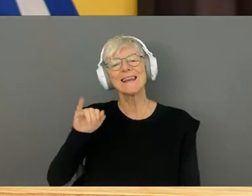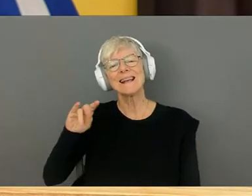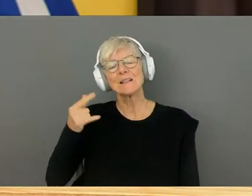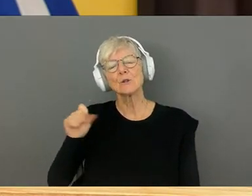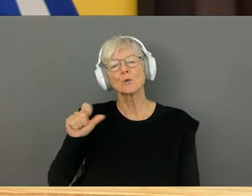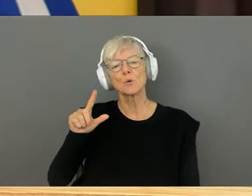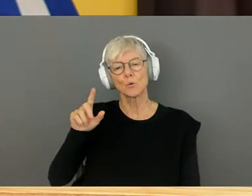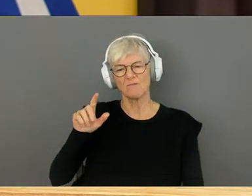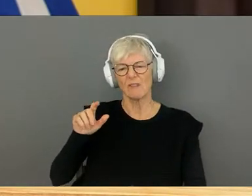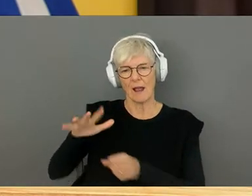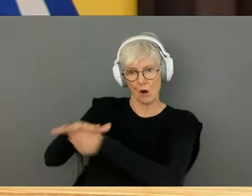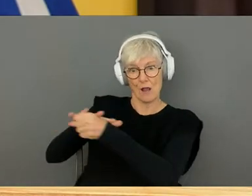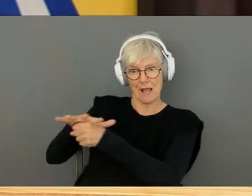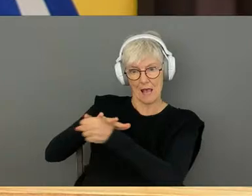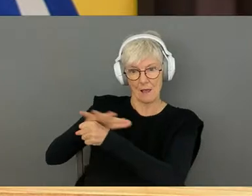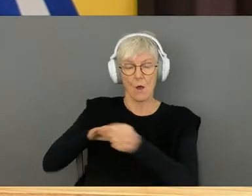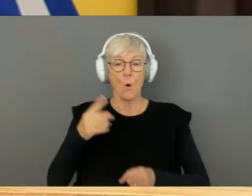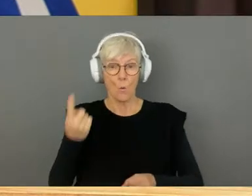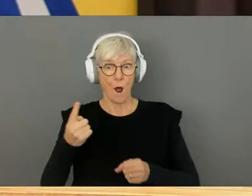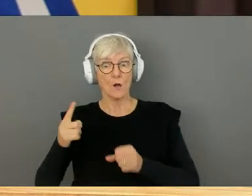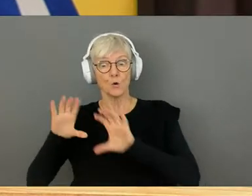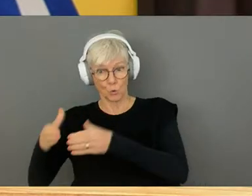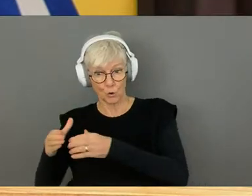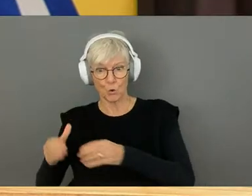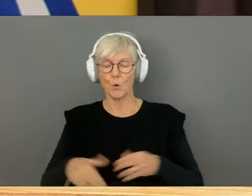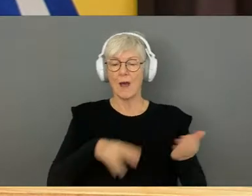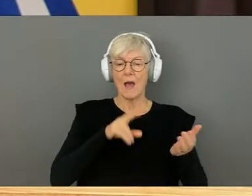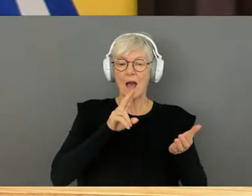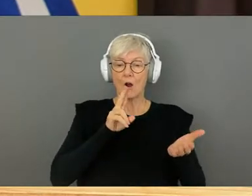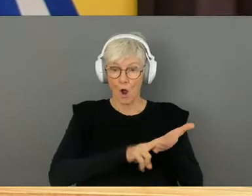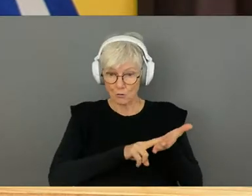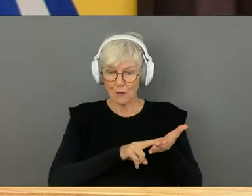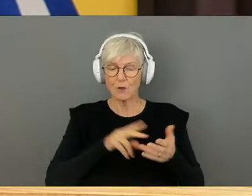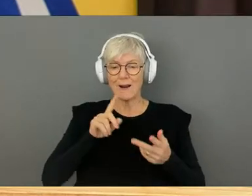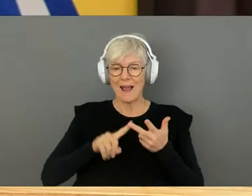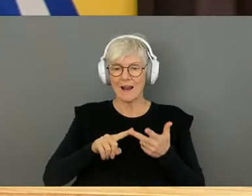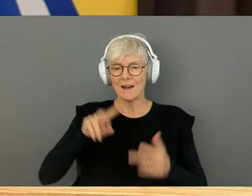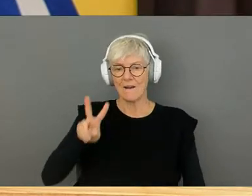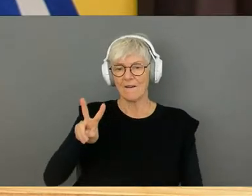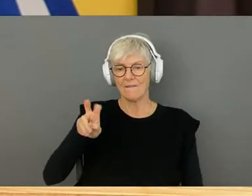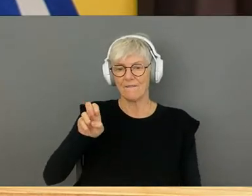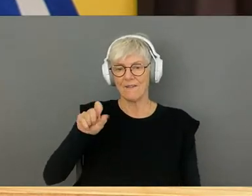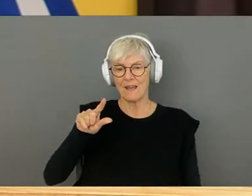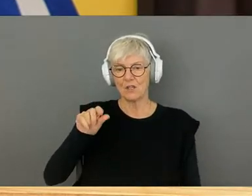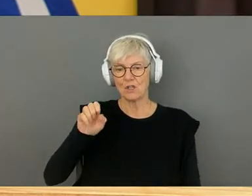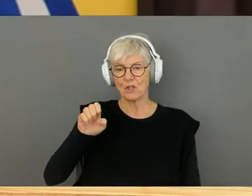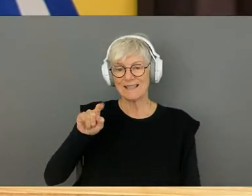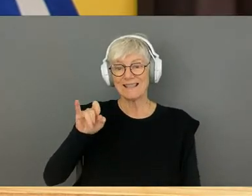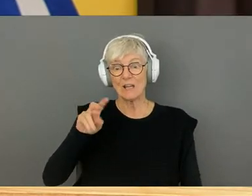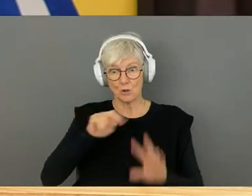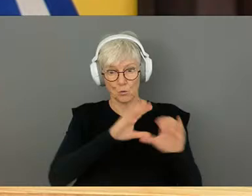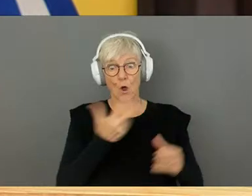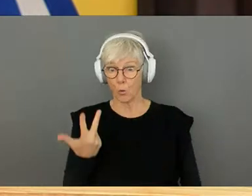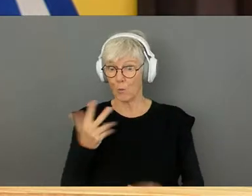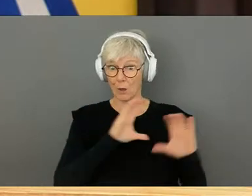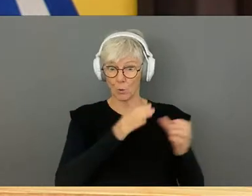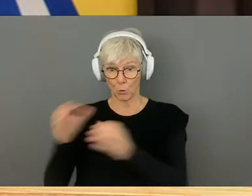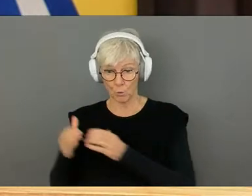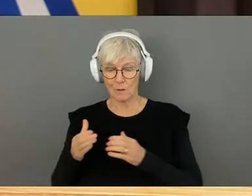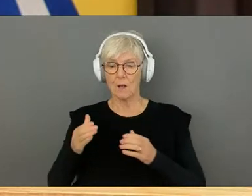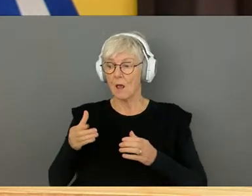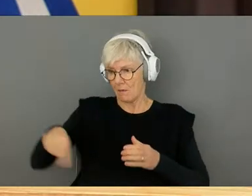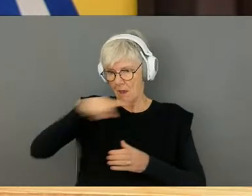crew with a contractor crew and a vegetation crew, so 3 crews. Together, they were able to reconnect about